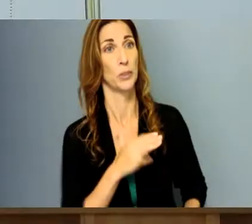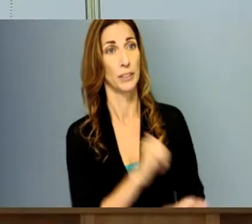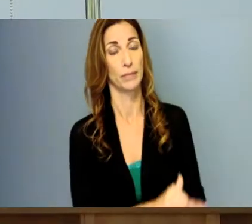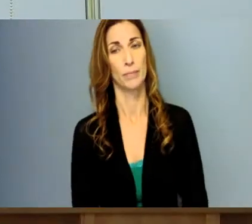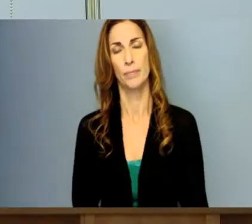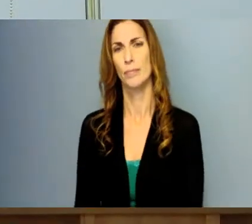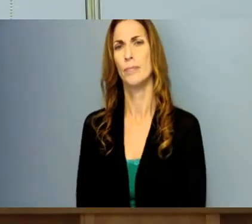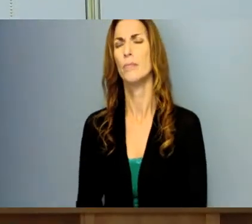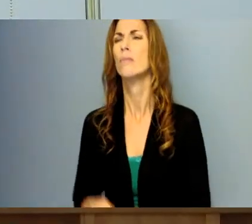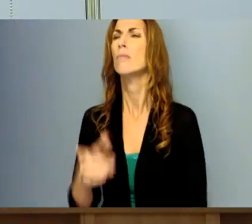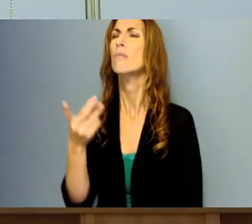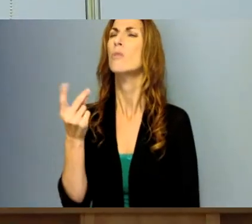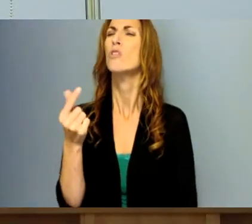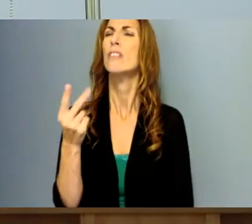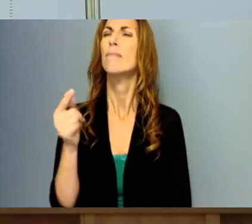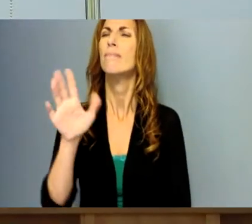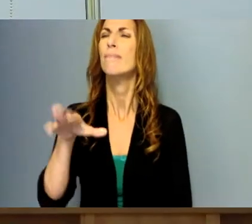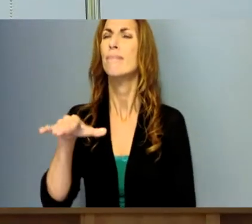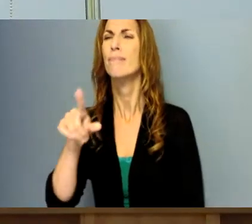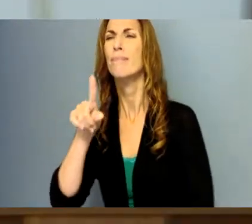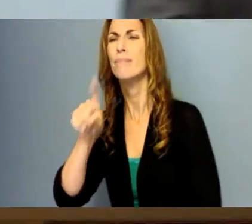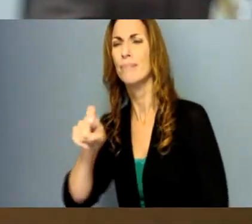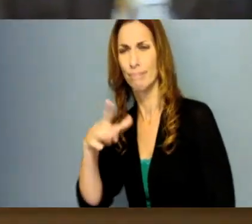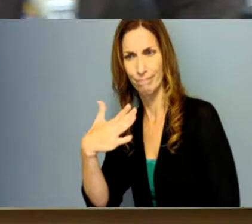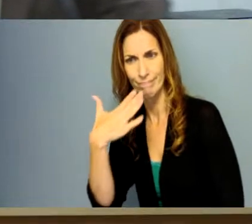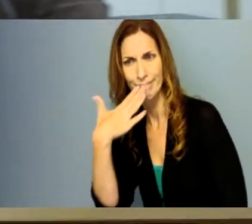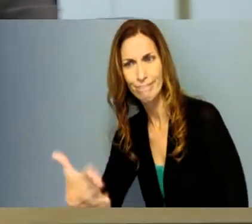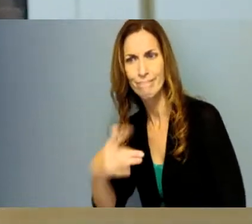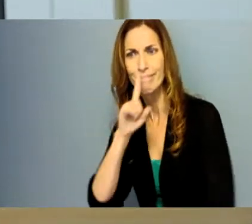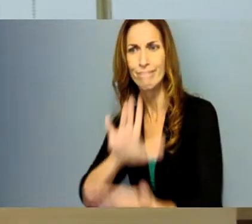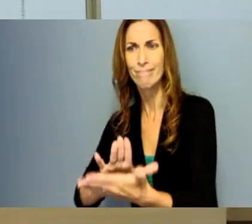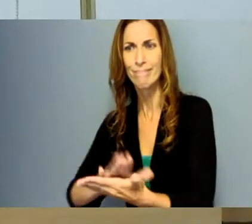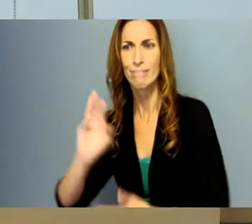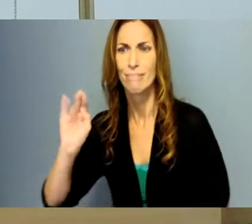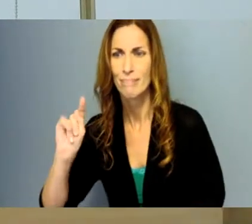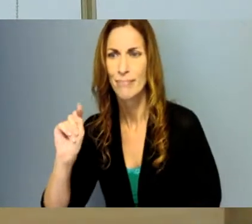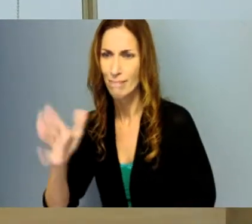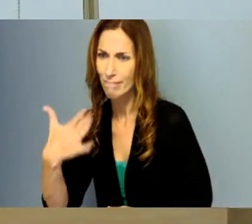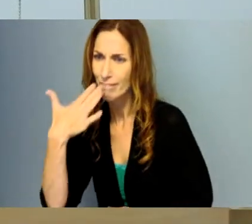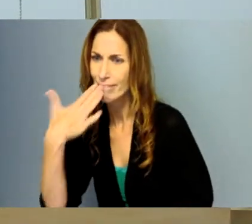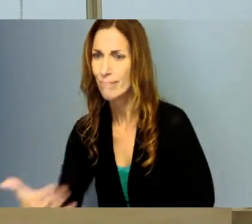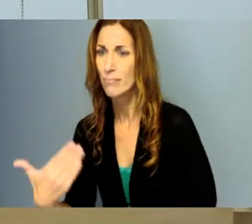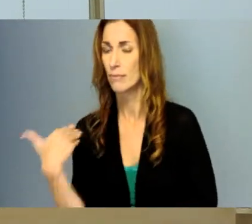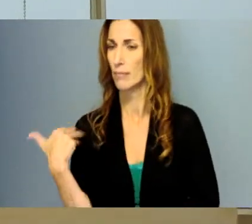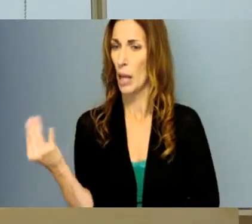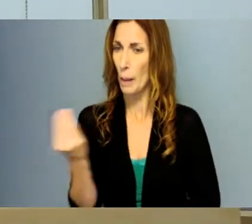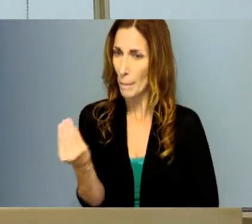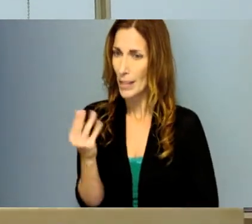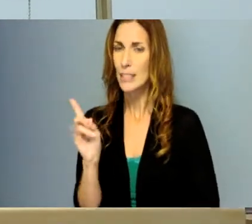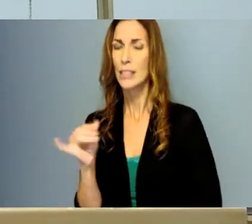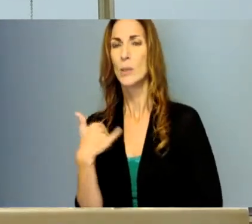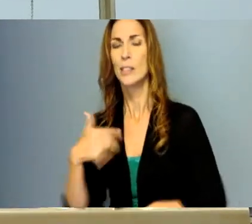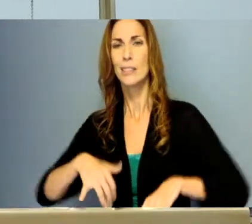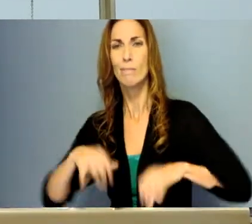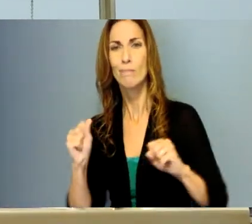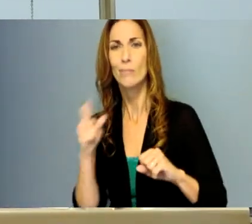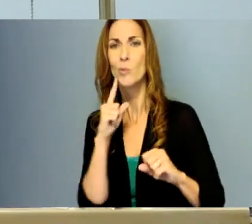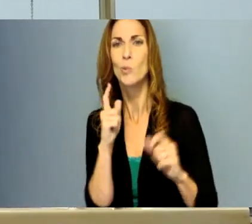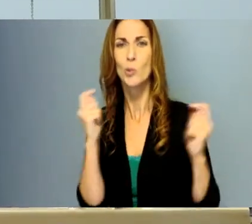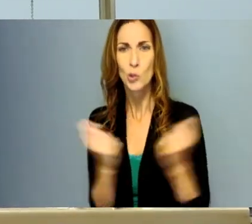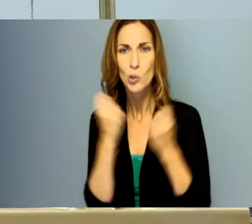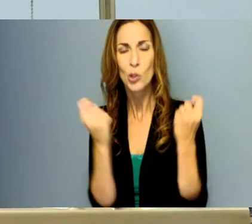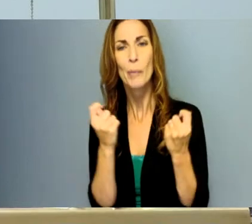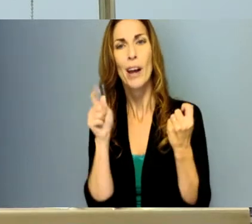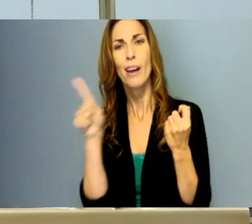Yeah, just real quick, I want to thank and commend Matt for, on Monday of this week, we had a ceremony out